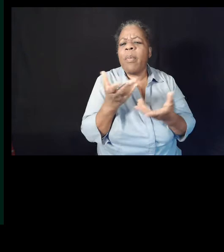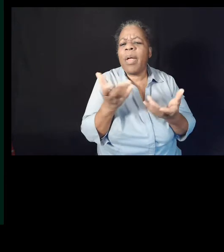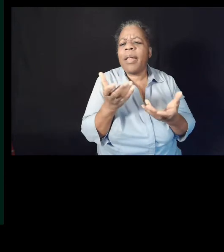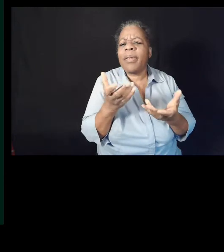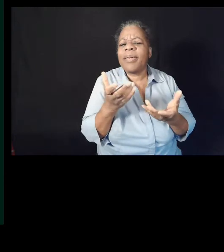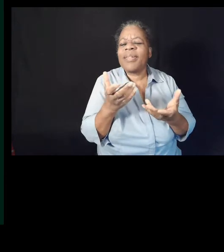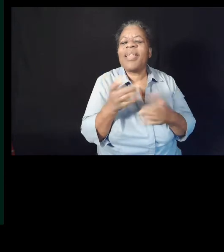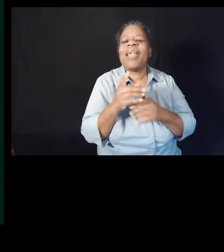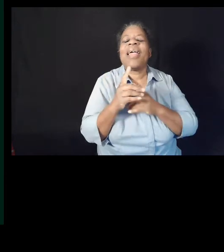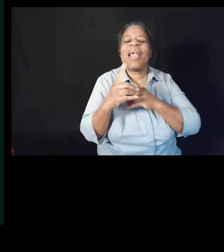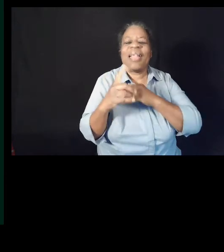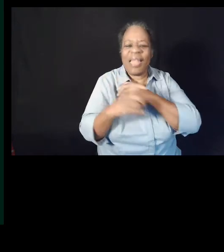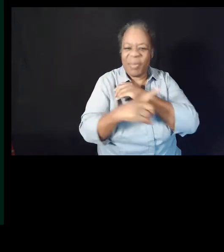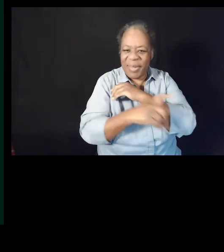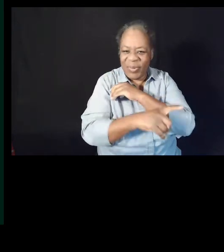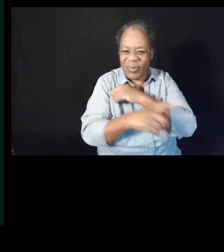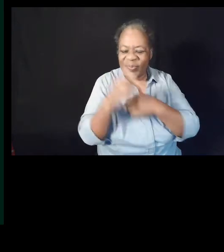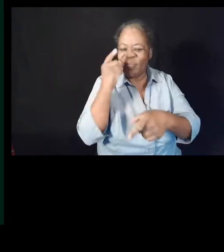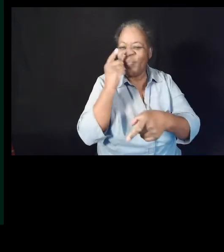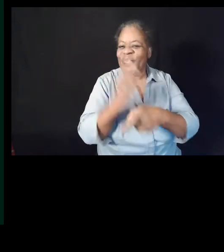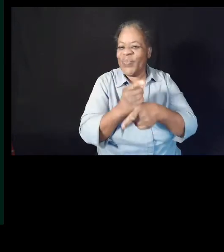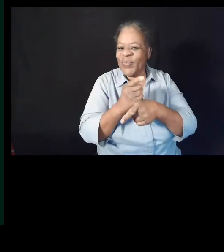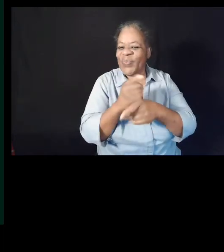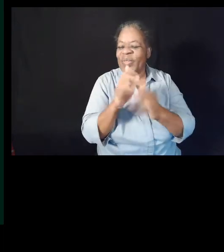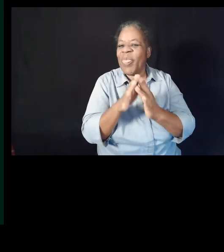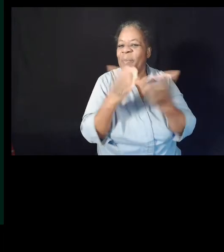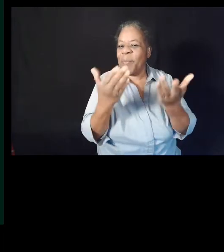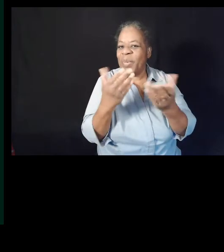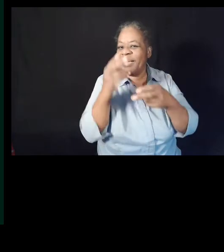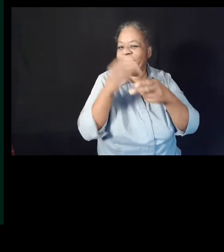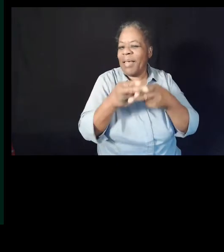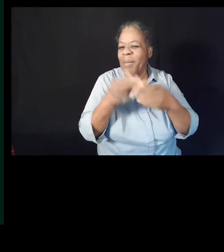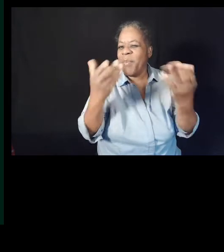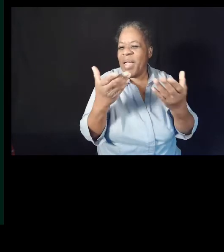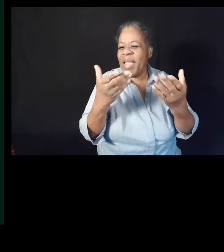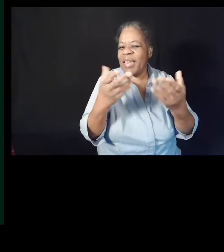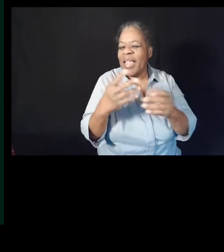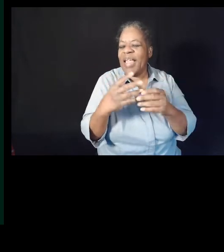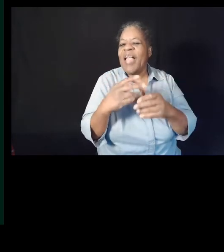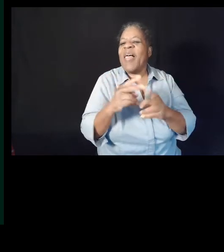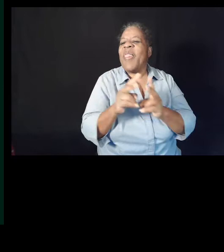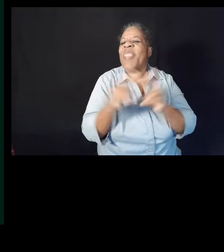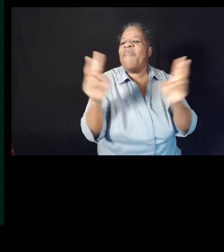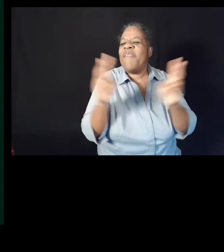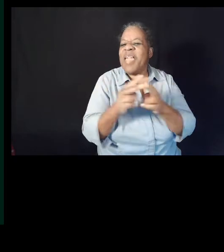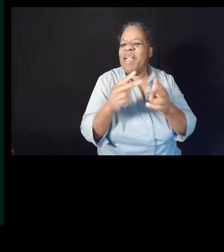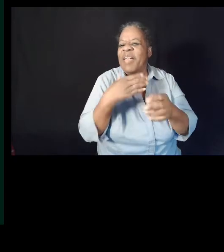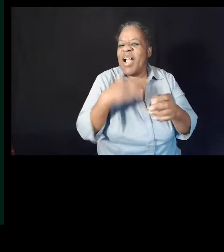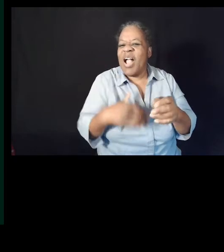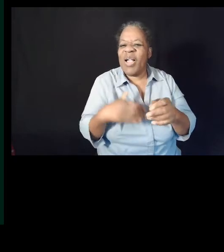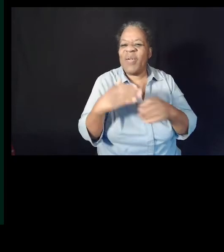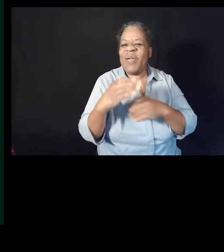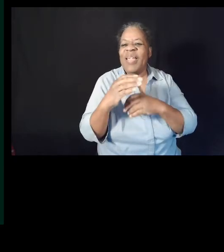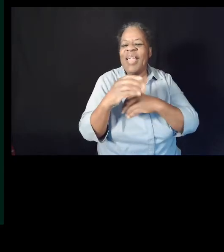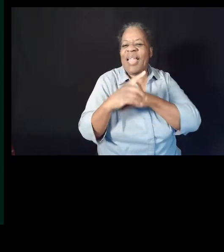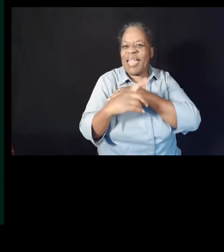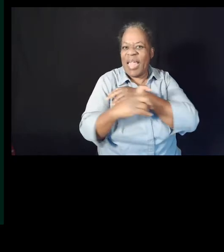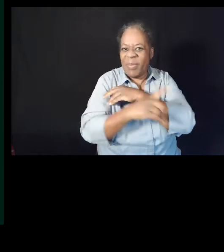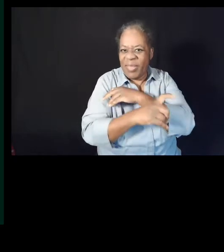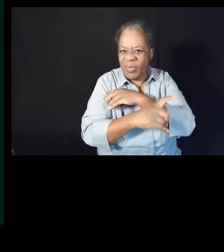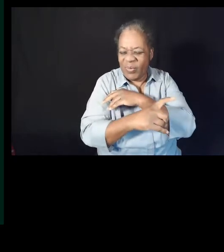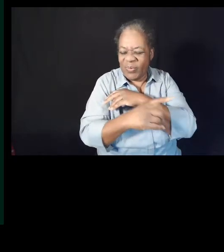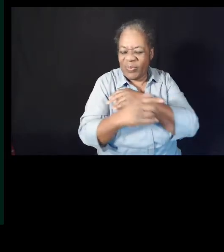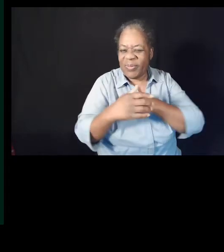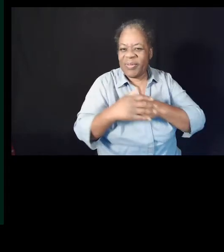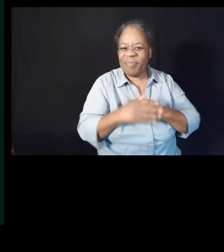caterpillar. And the book is aptly called The Very Hungry Caterpillar by Eric Carle. Here's